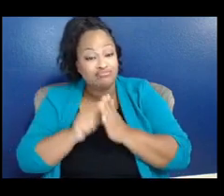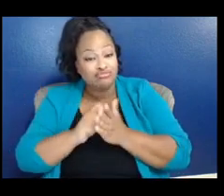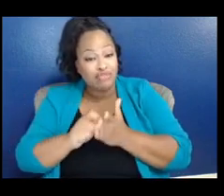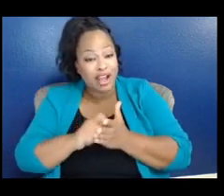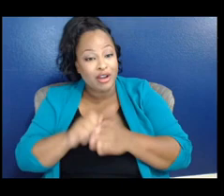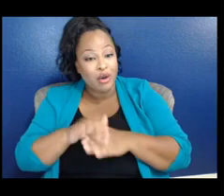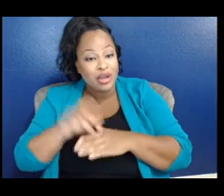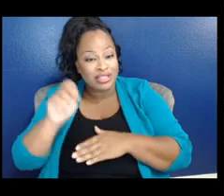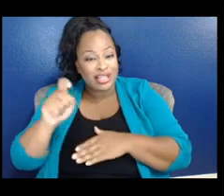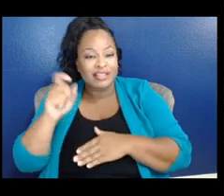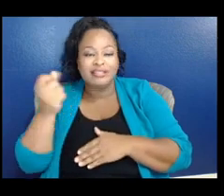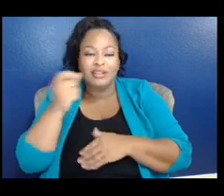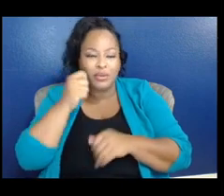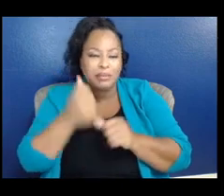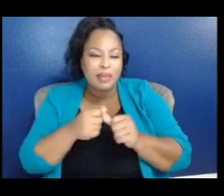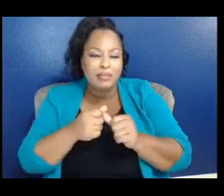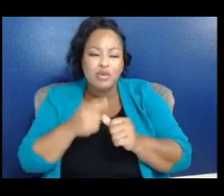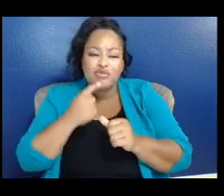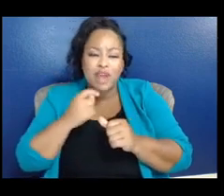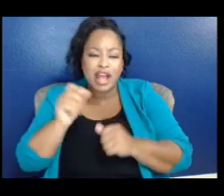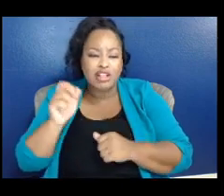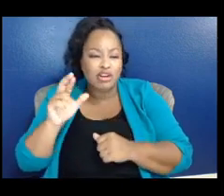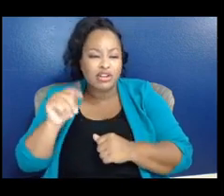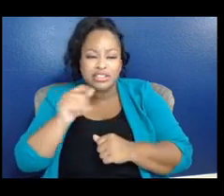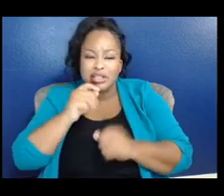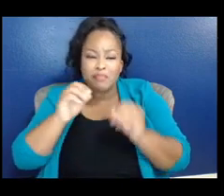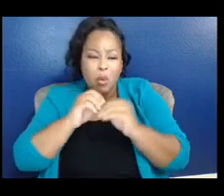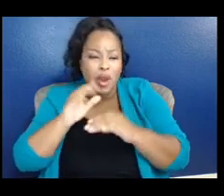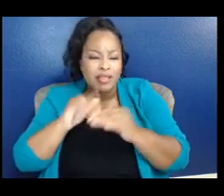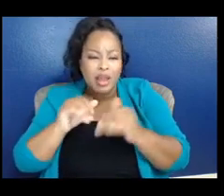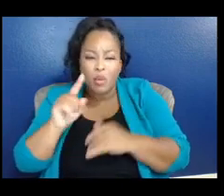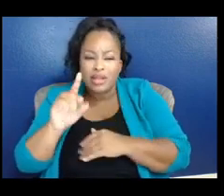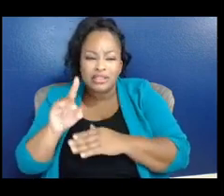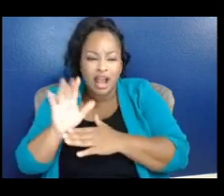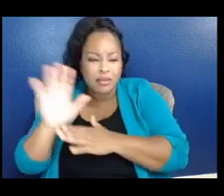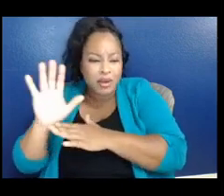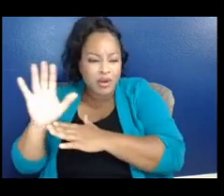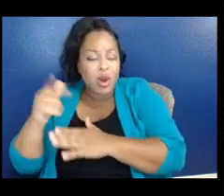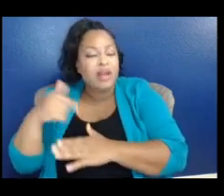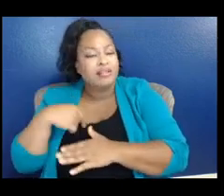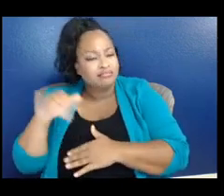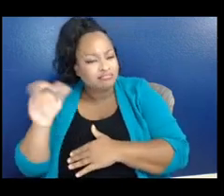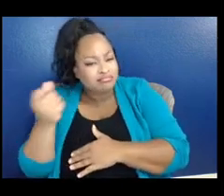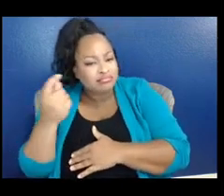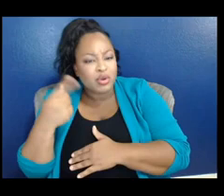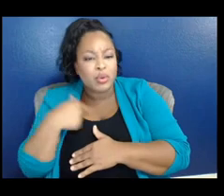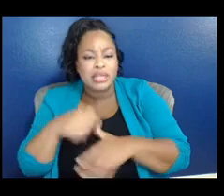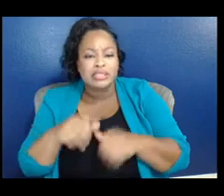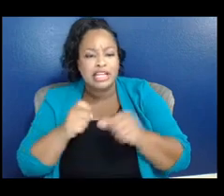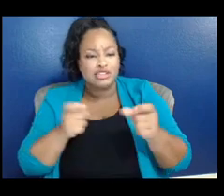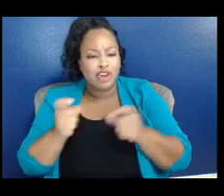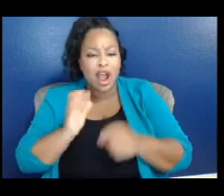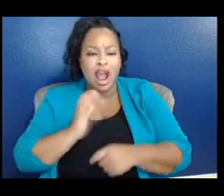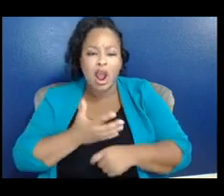than a documentary. It's an understanding that we can take charge of our own health and wellness.